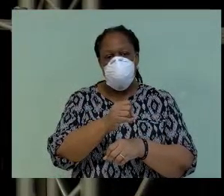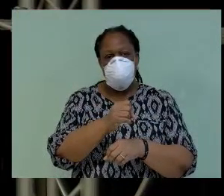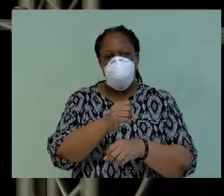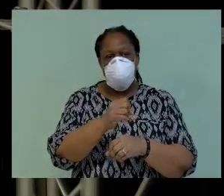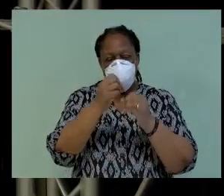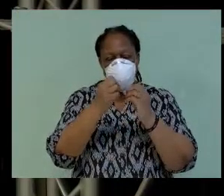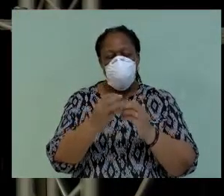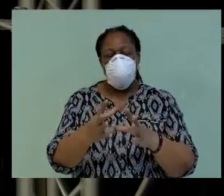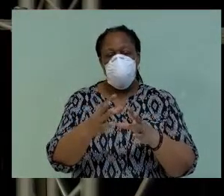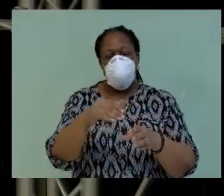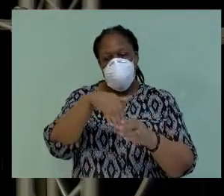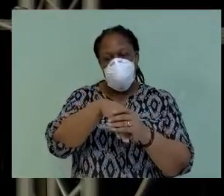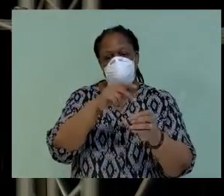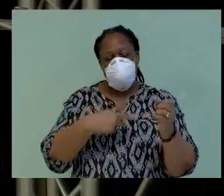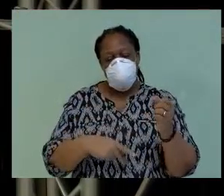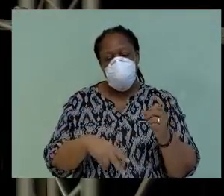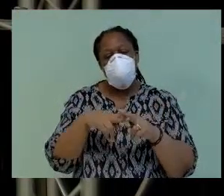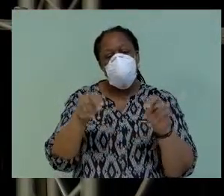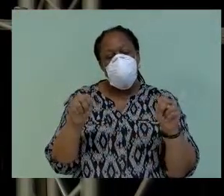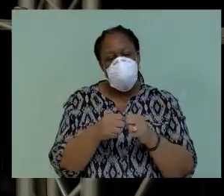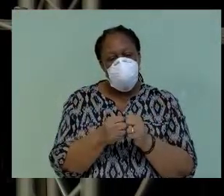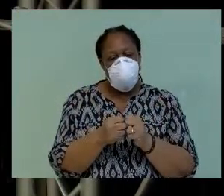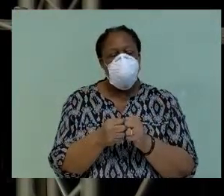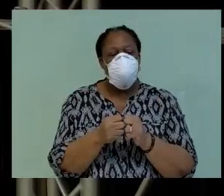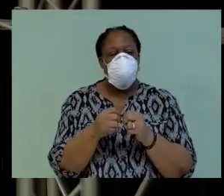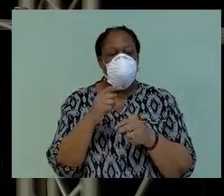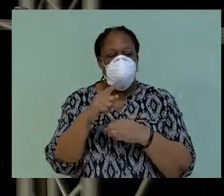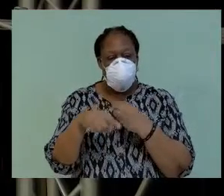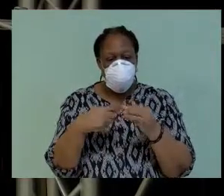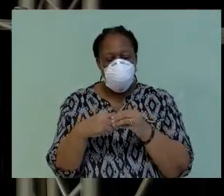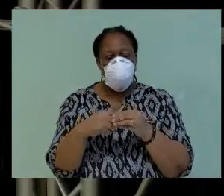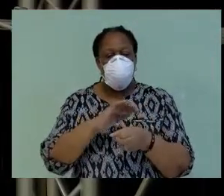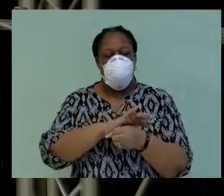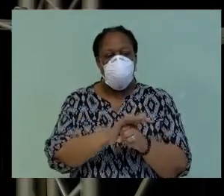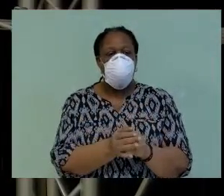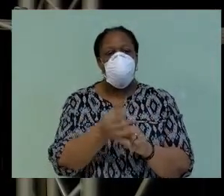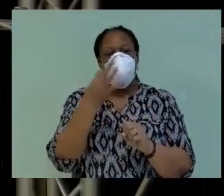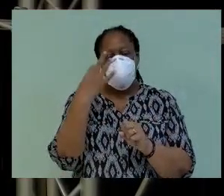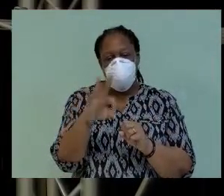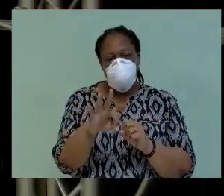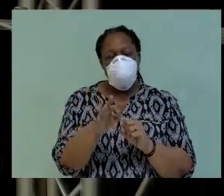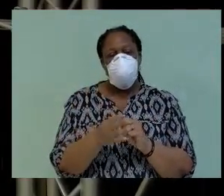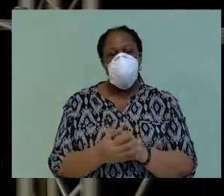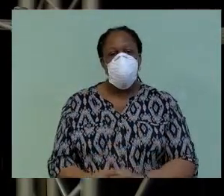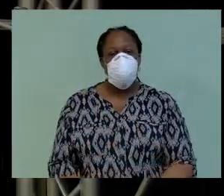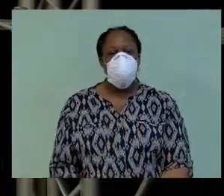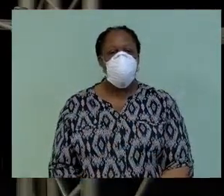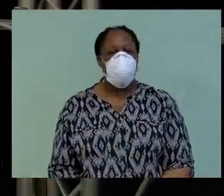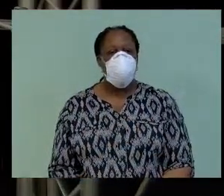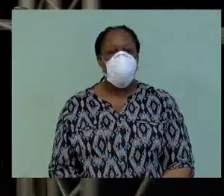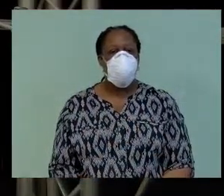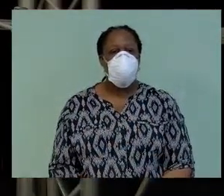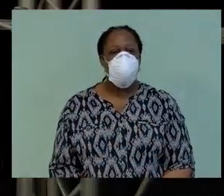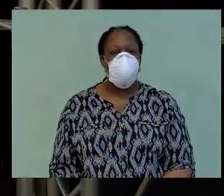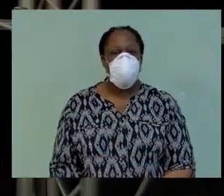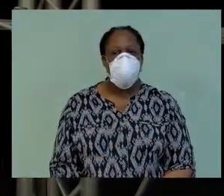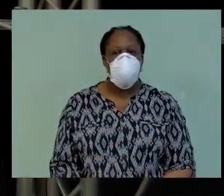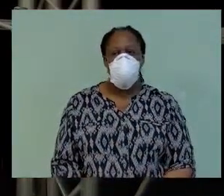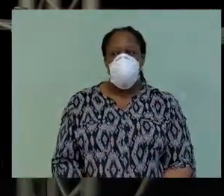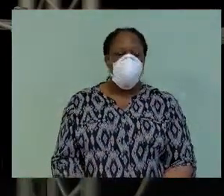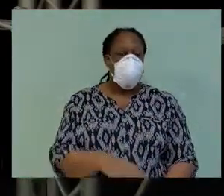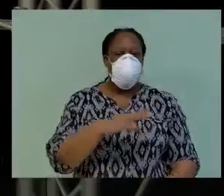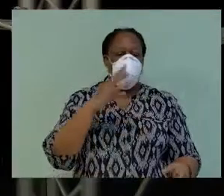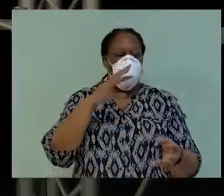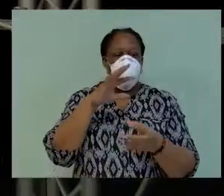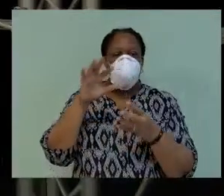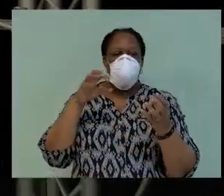the Federation of St. Kitts and Nevis with respect to the COVID-19 pandemic, which is creating a lot